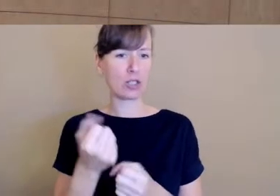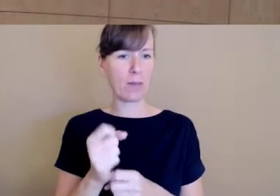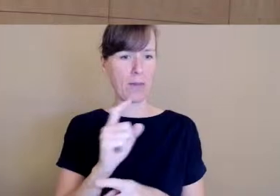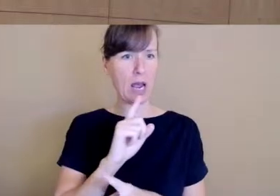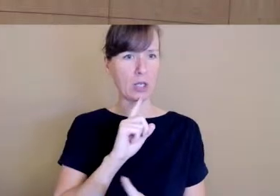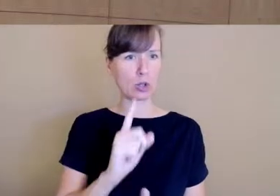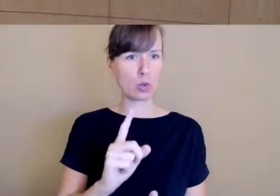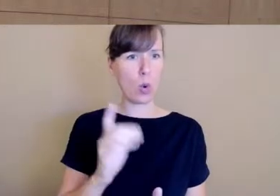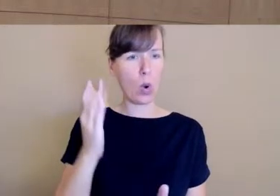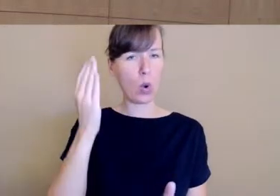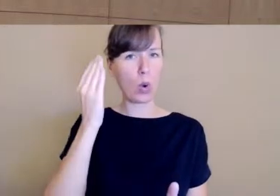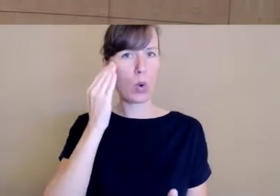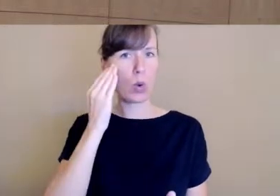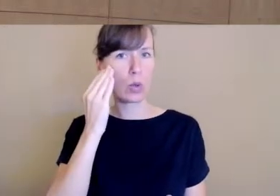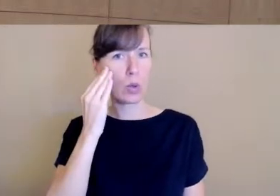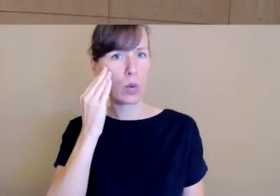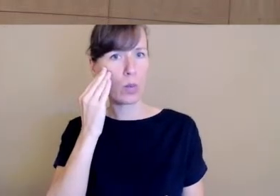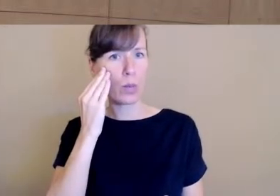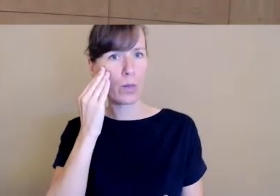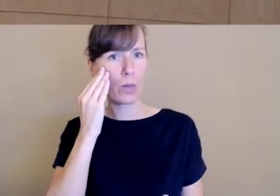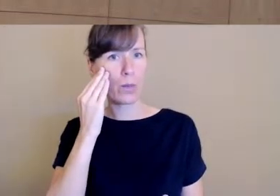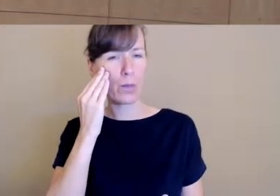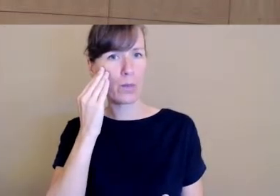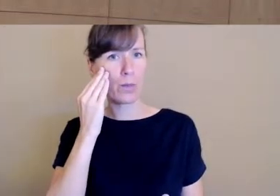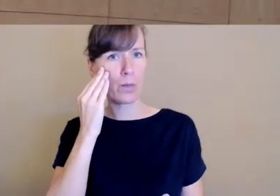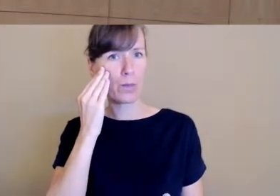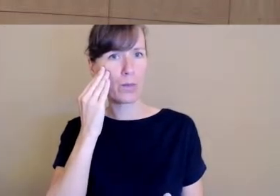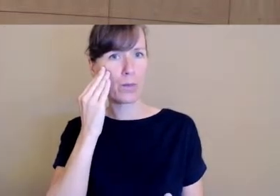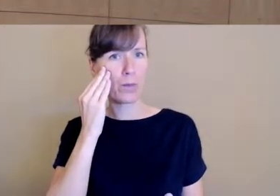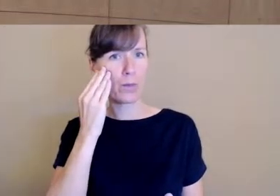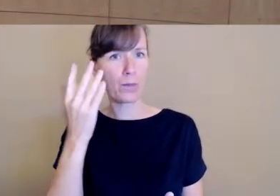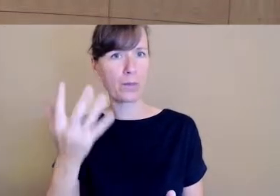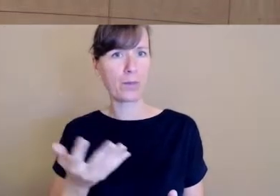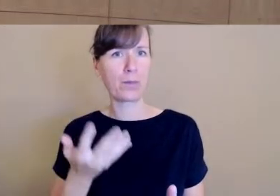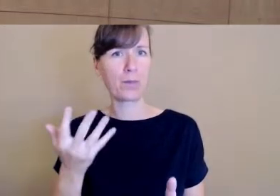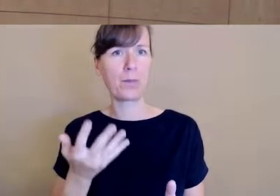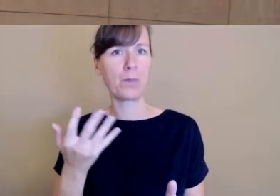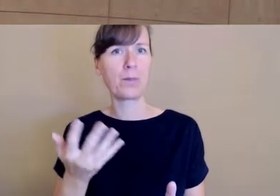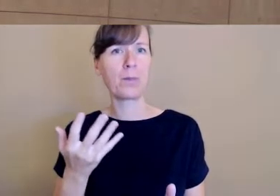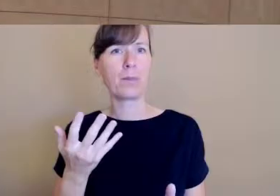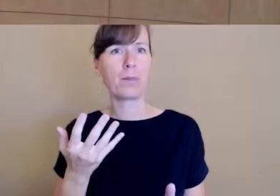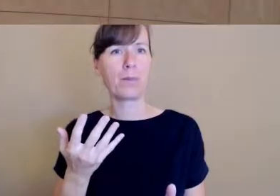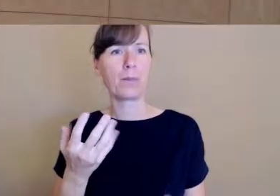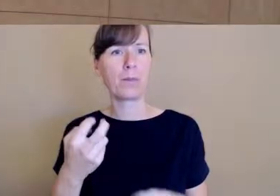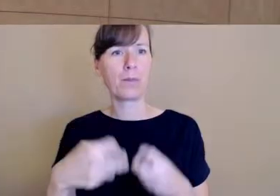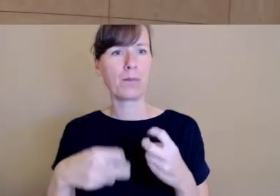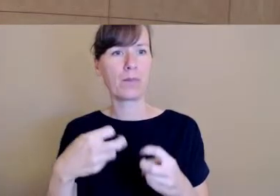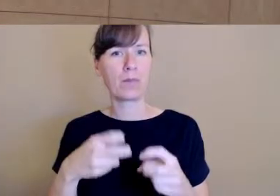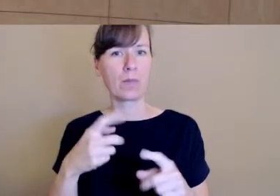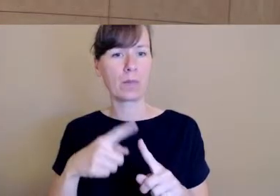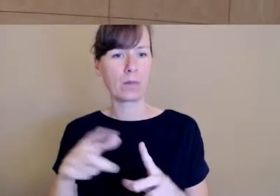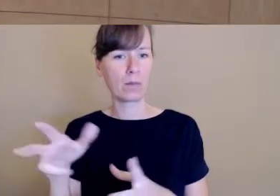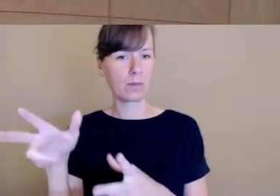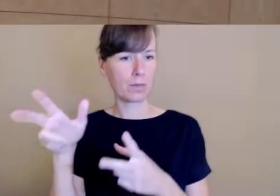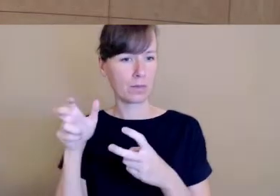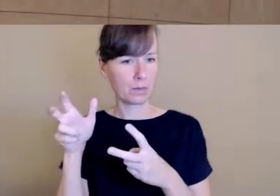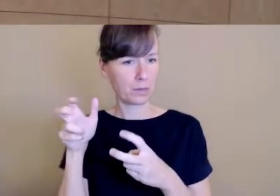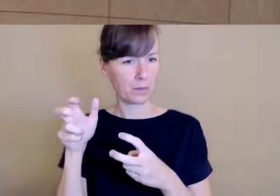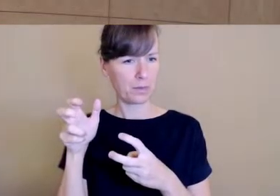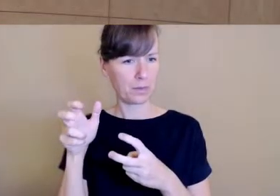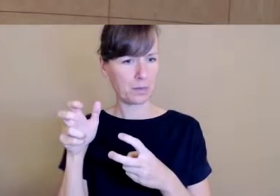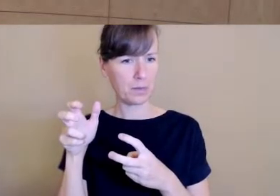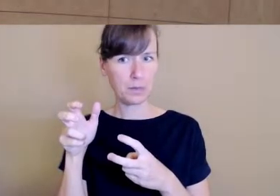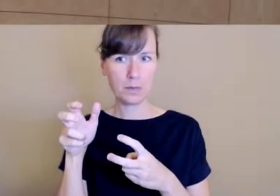are committed to the community, and this event is for, the enrichment of the